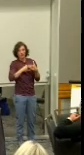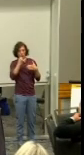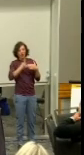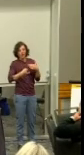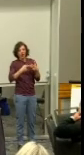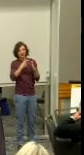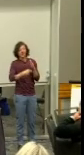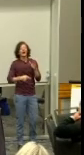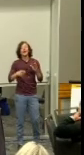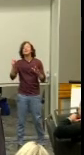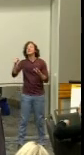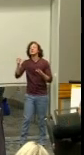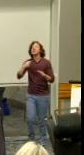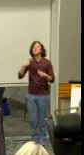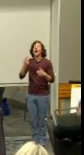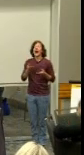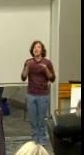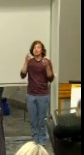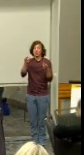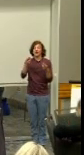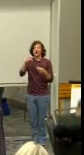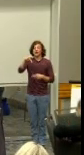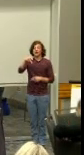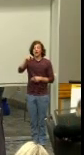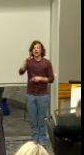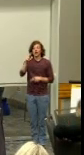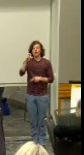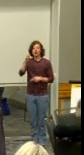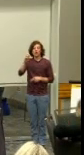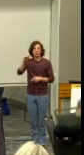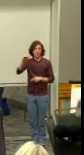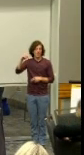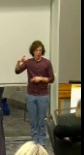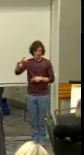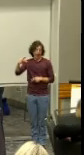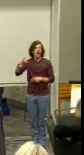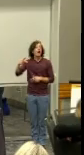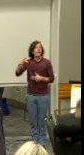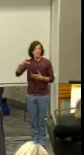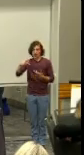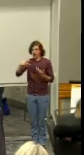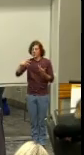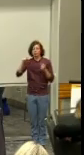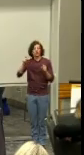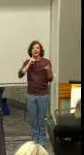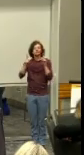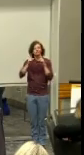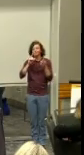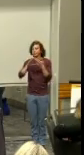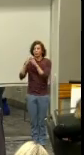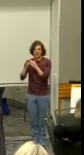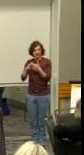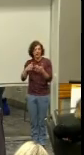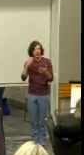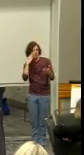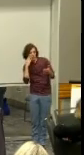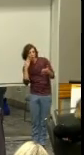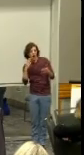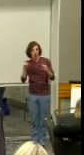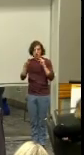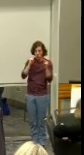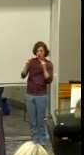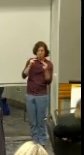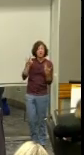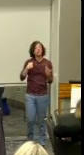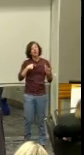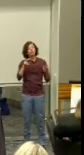to the city early to figure out all those things, either, again, negotiate it or at least be aware of it, because then we were aware of it